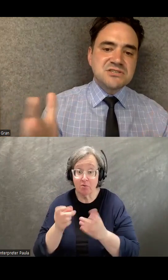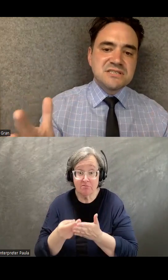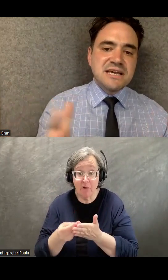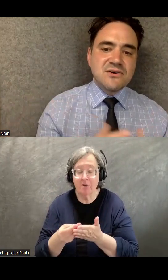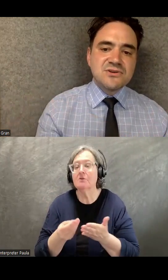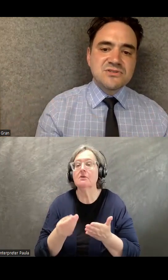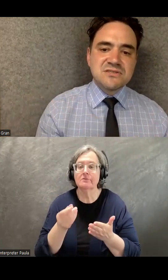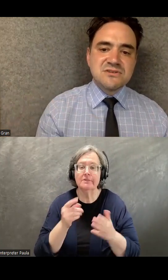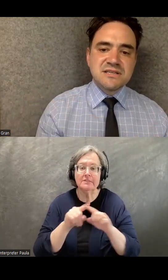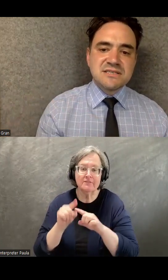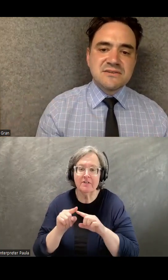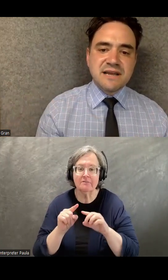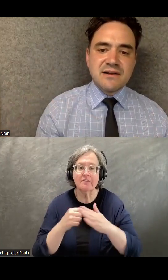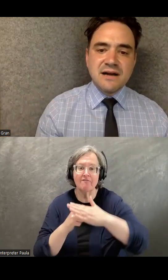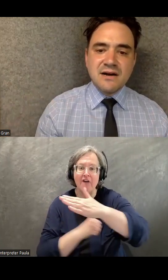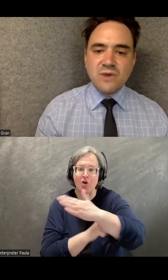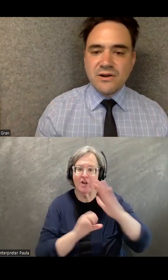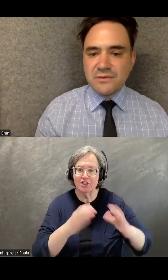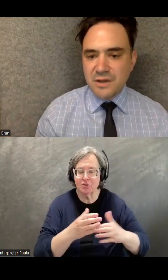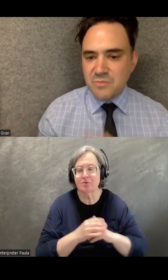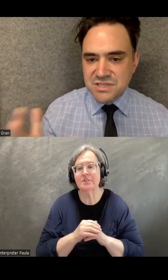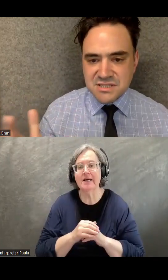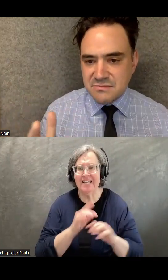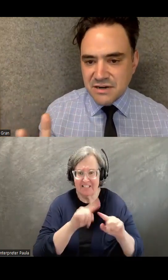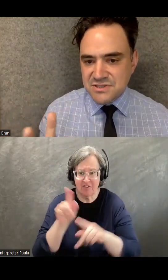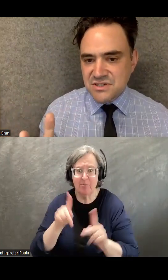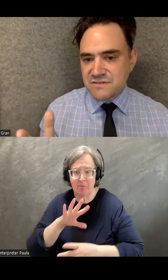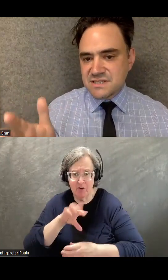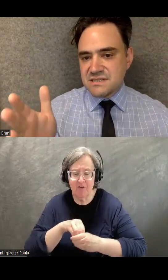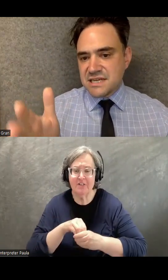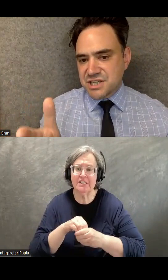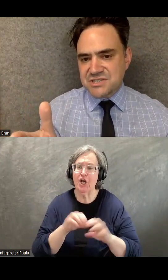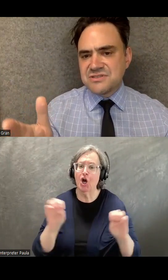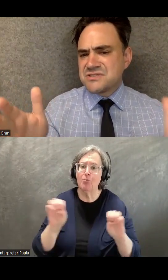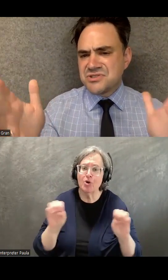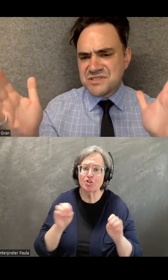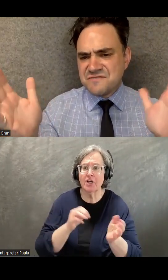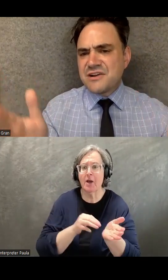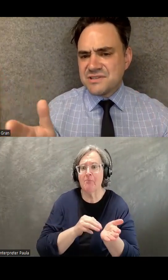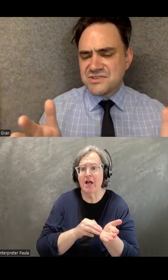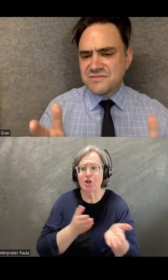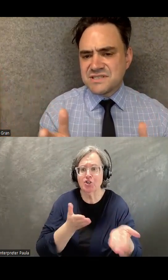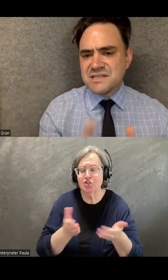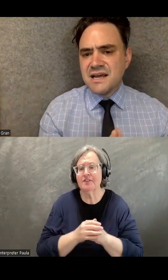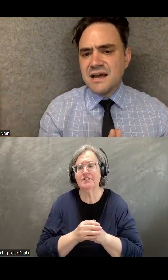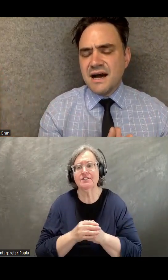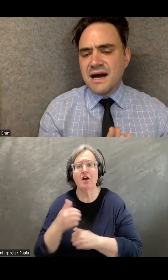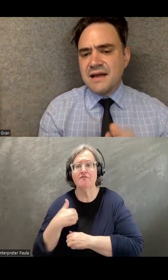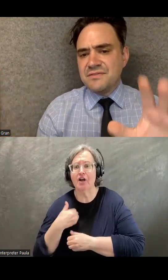there's additional stakeholders also to consider there, where emergency medical services, educational institutions, veteran